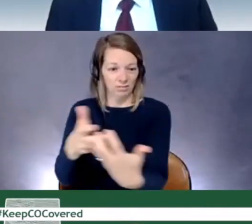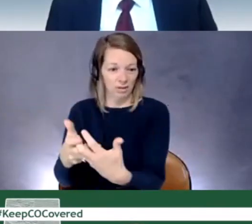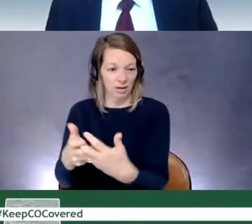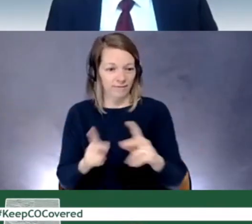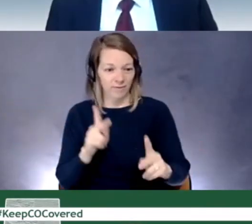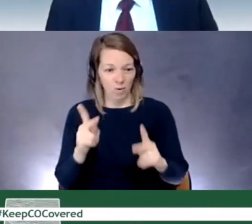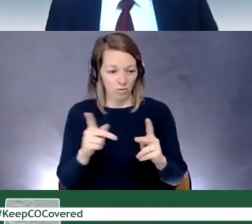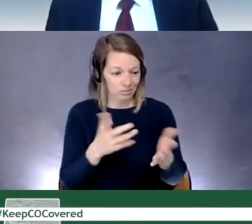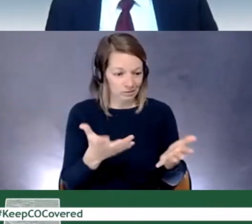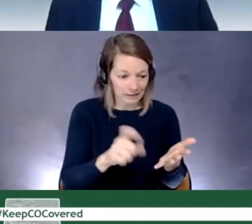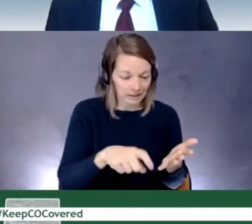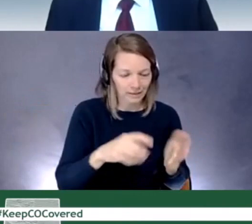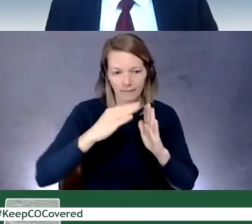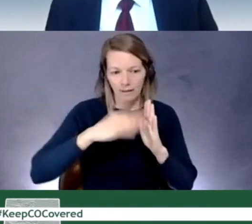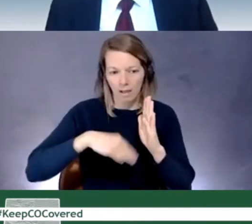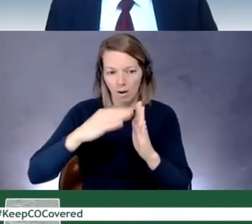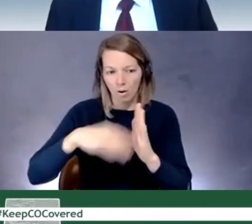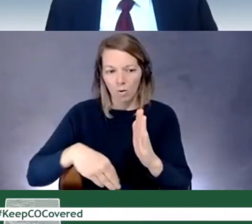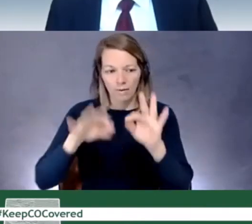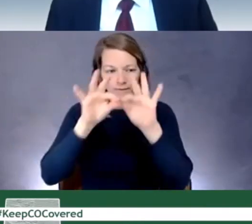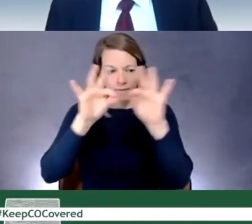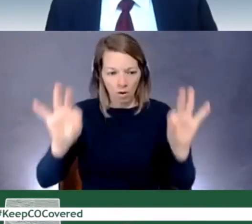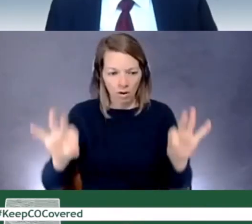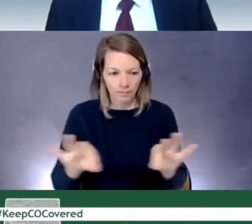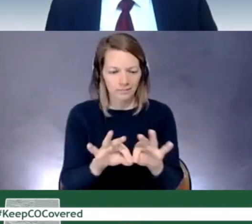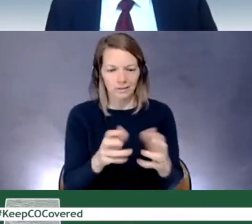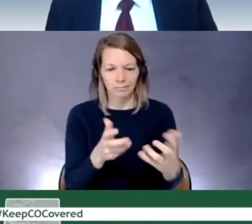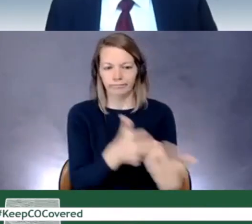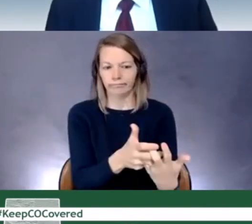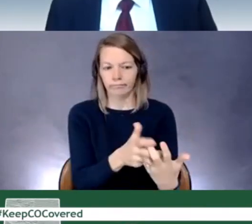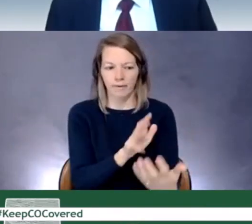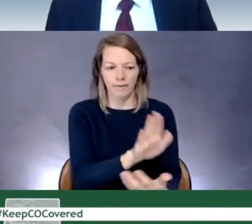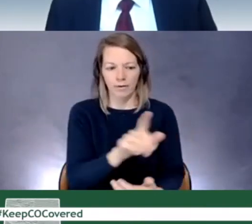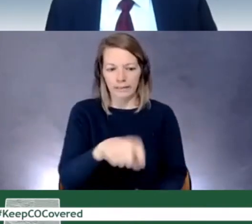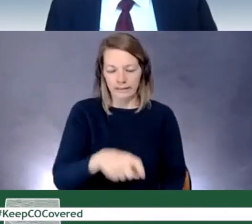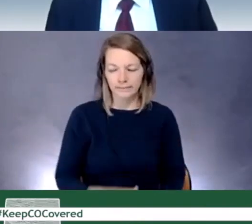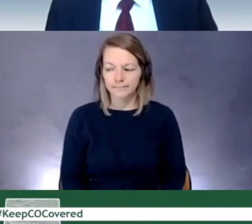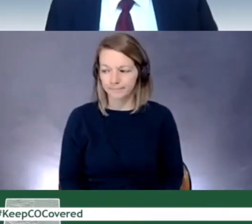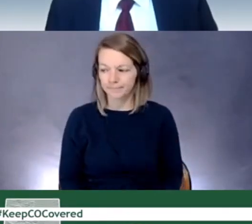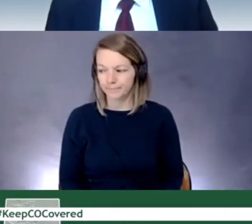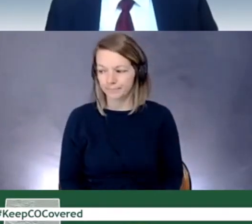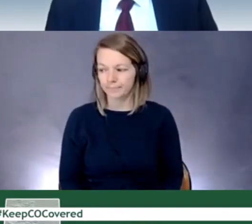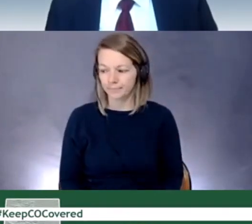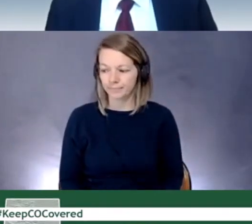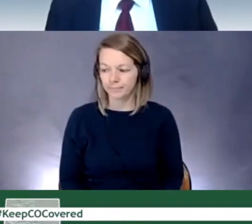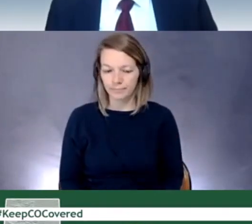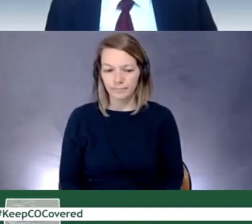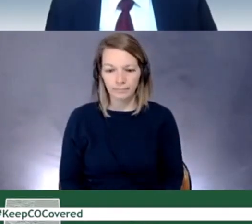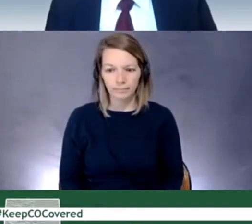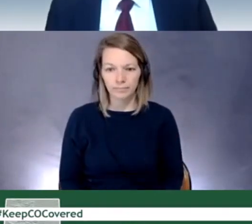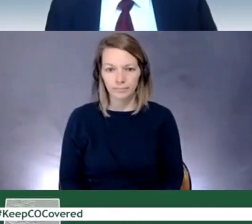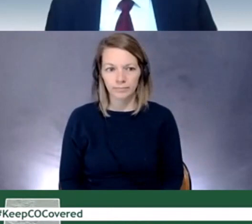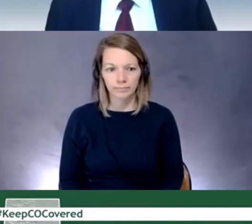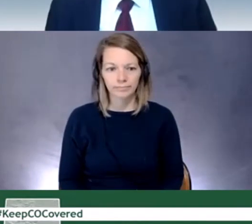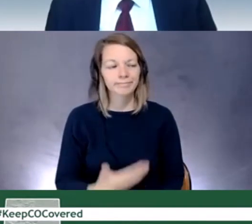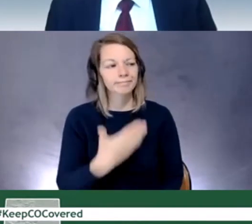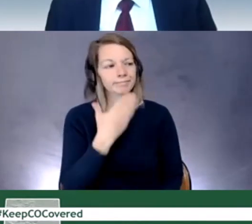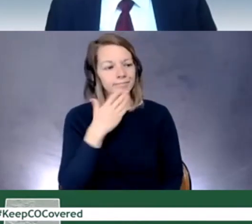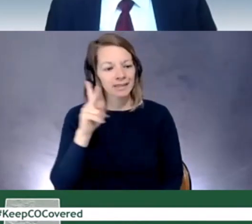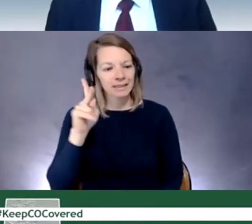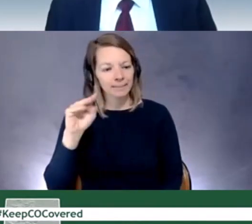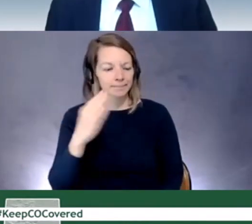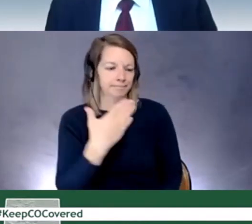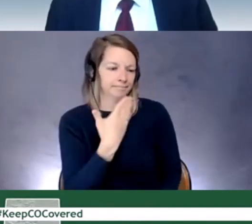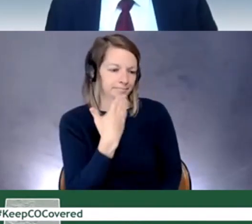that they can fill out the forms in the way that's most convenient for them. Thank you, Rachel and Lisa,